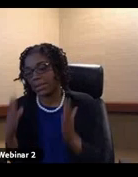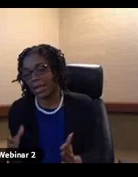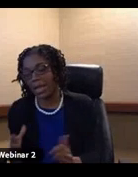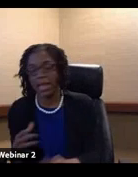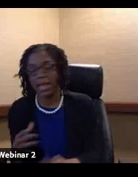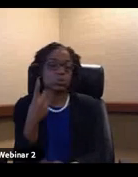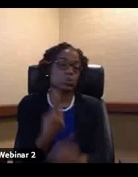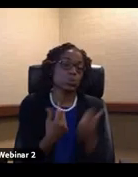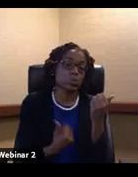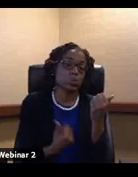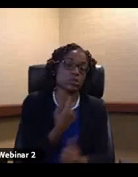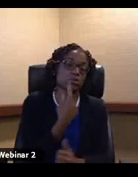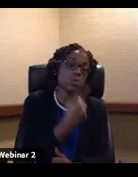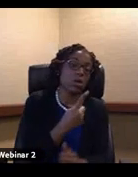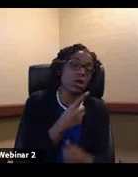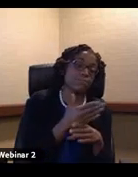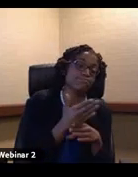a decision between the two of you.